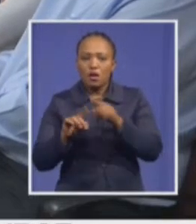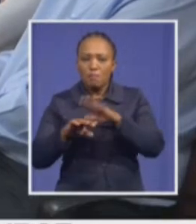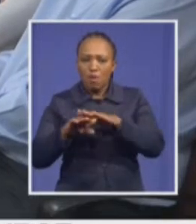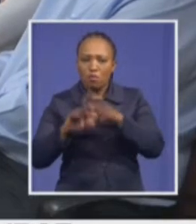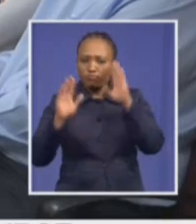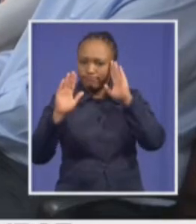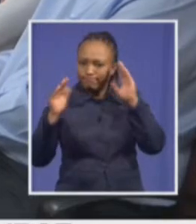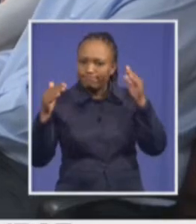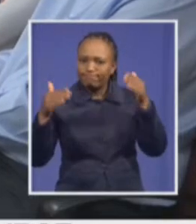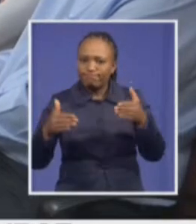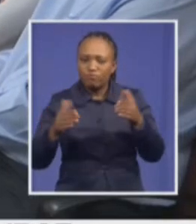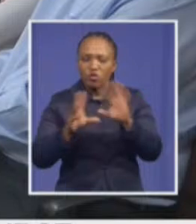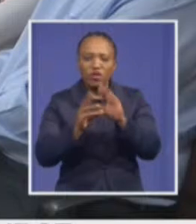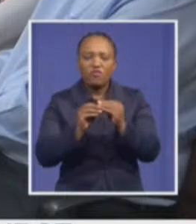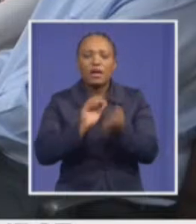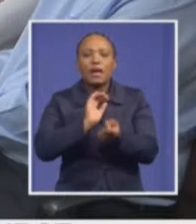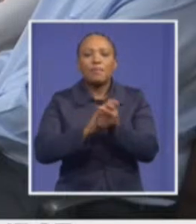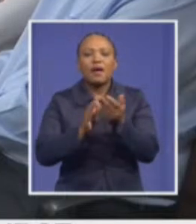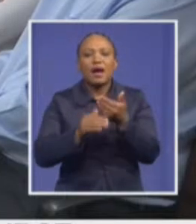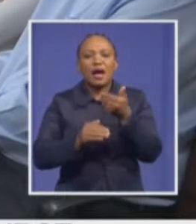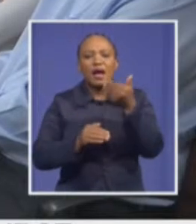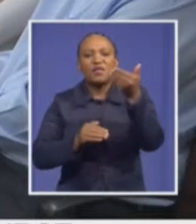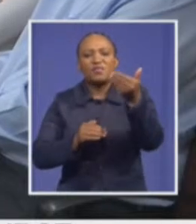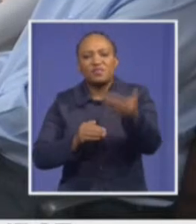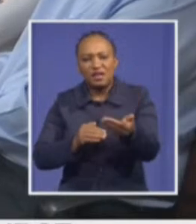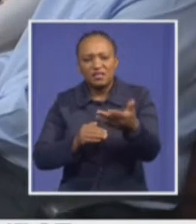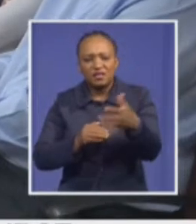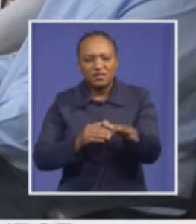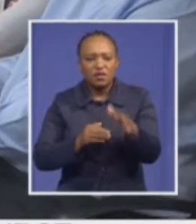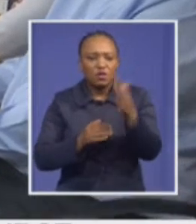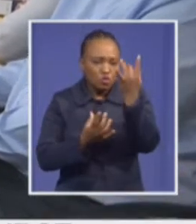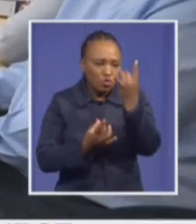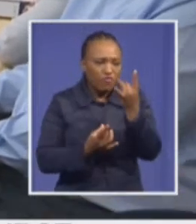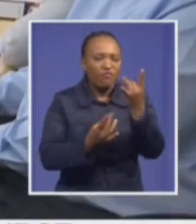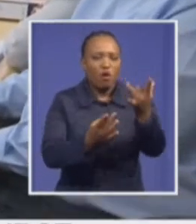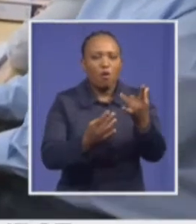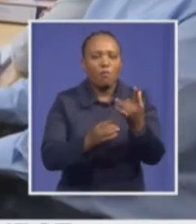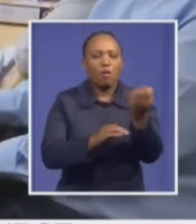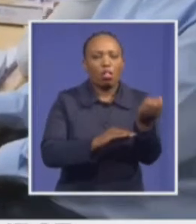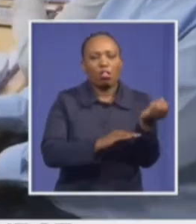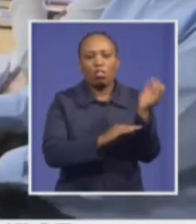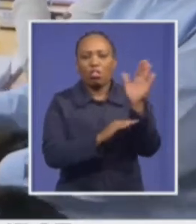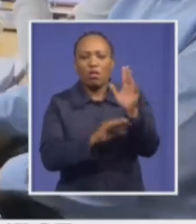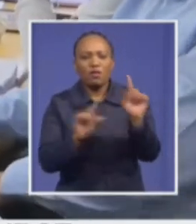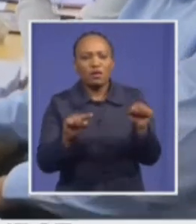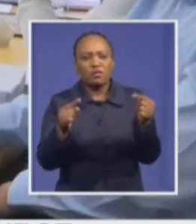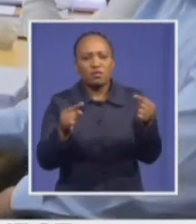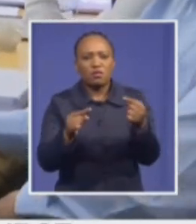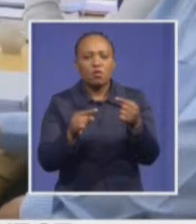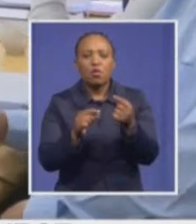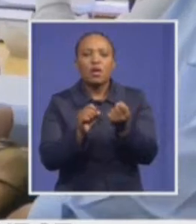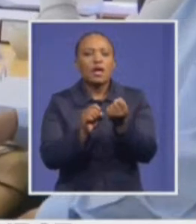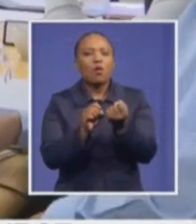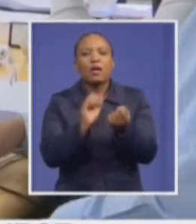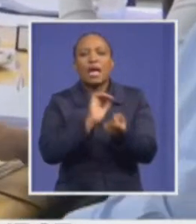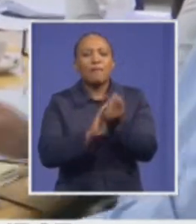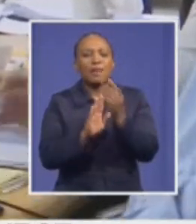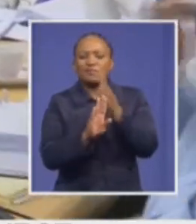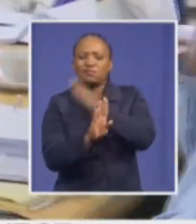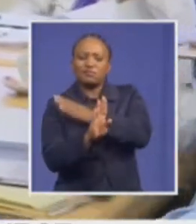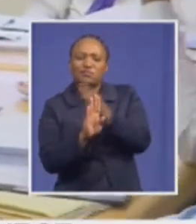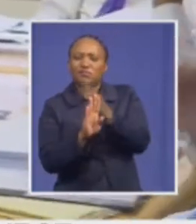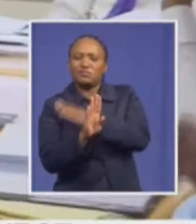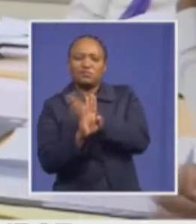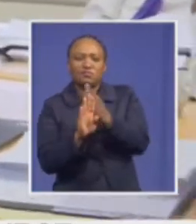been told this cannot go on. Because what happens before is hearsay. It doesn't affect us. It's emails